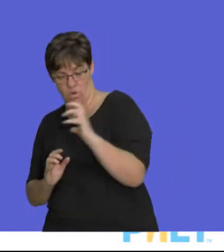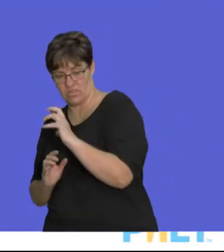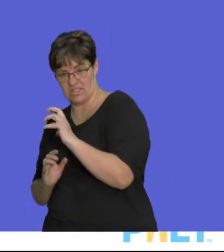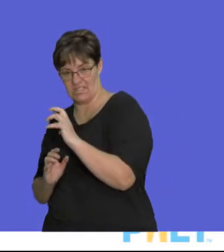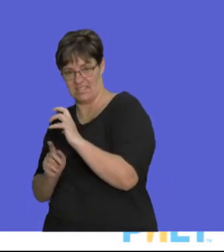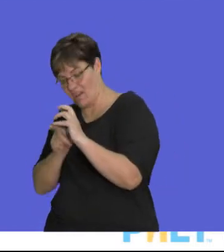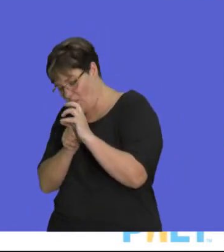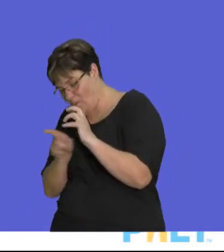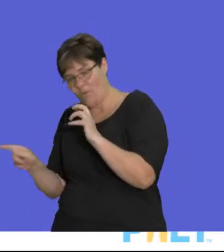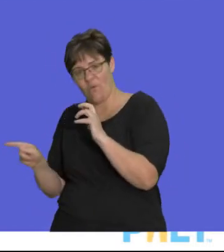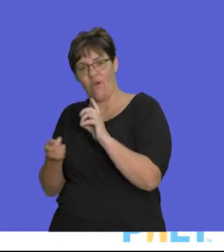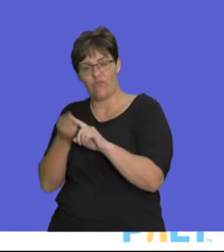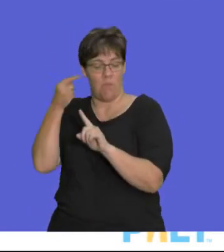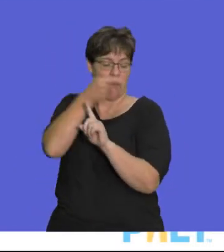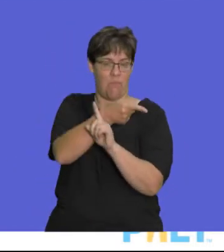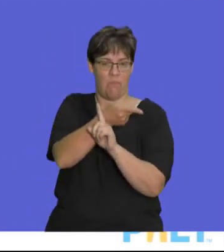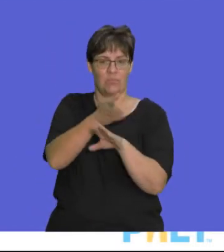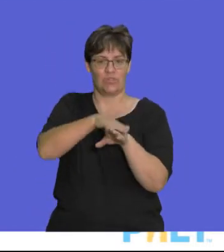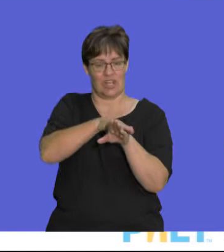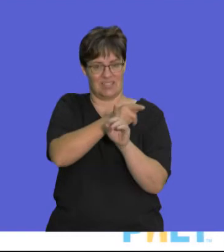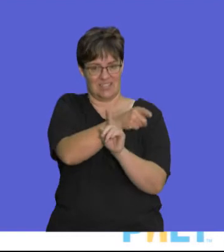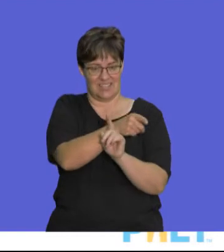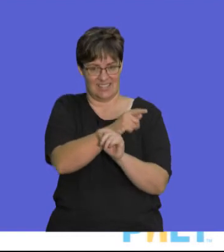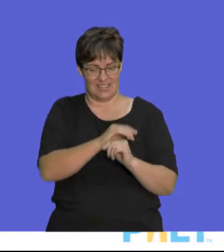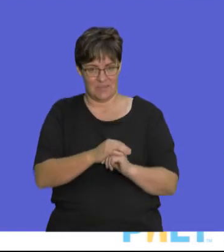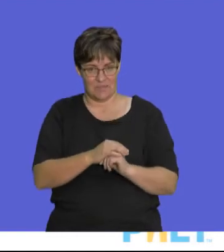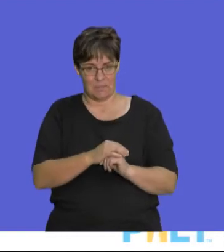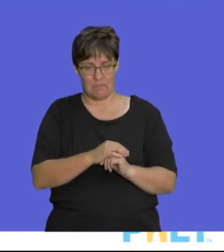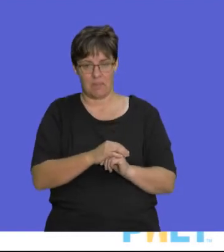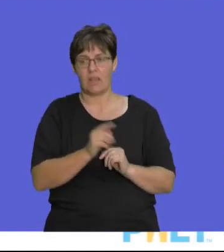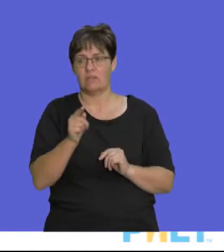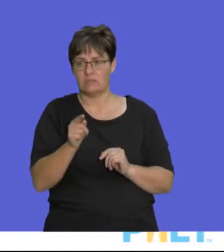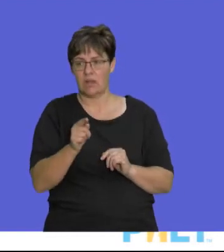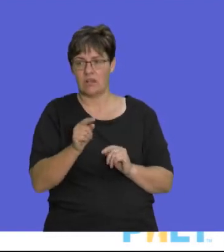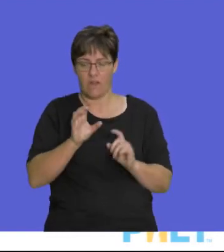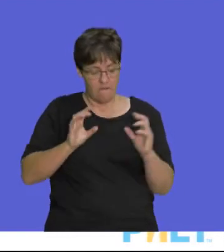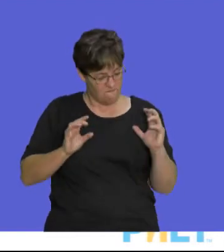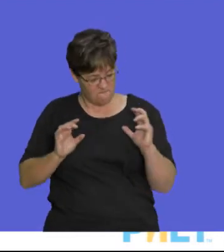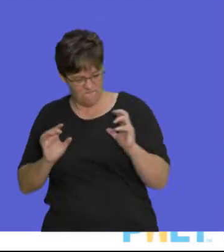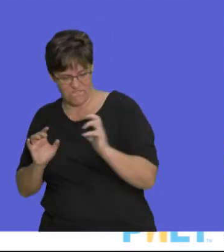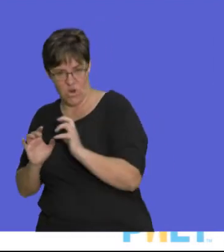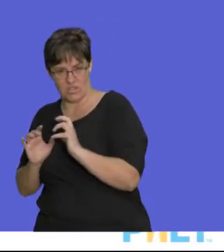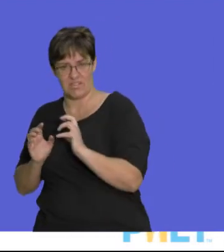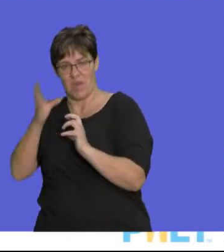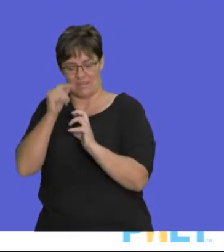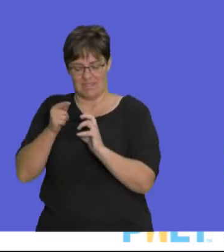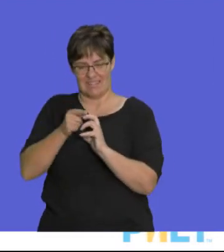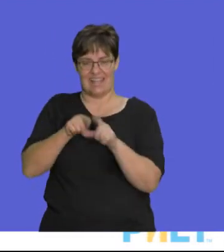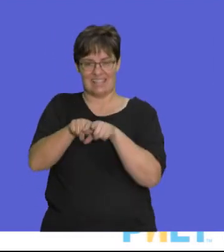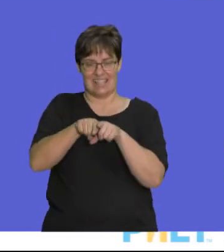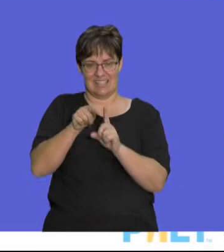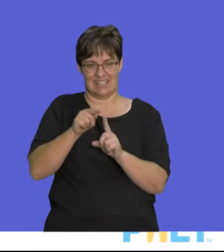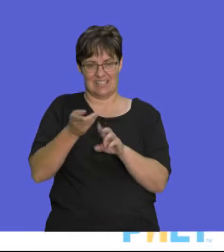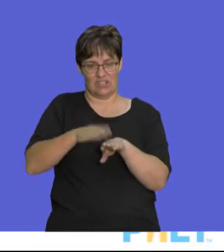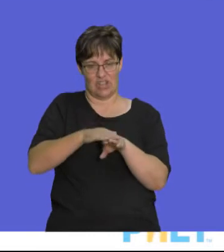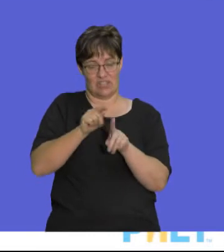force away from the charge that created the field initially? So this is actually the force that is experienced